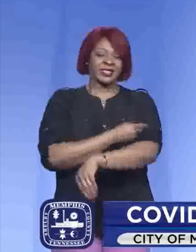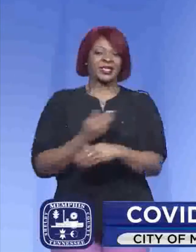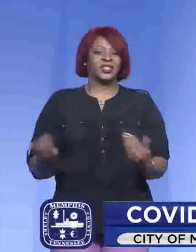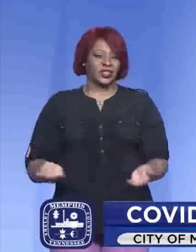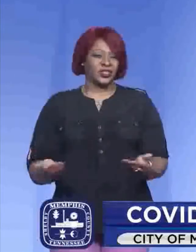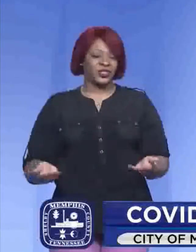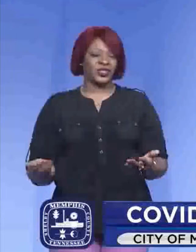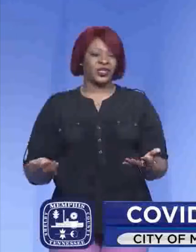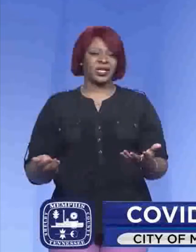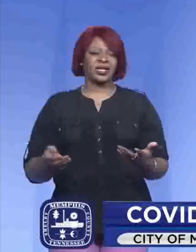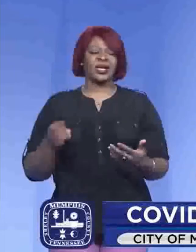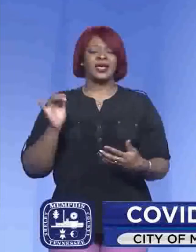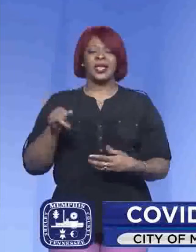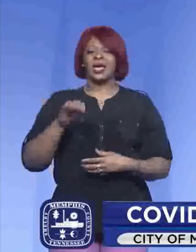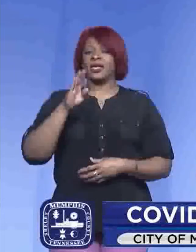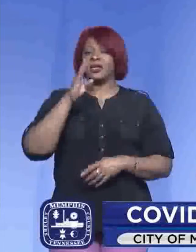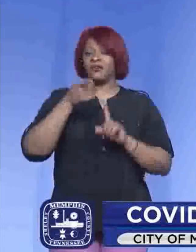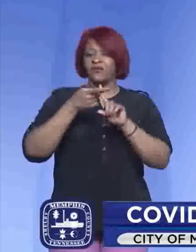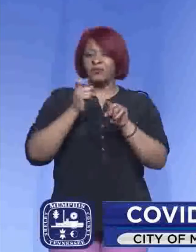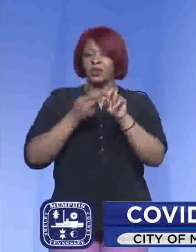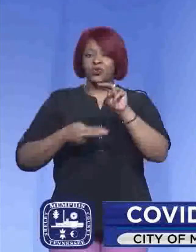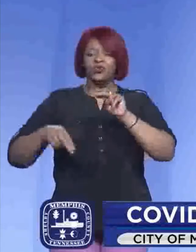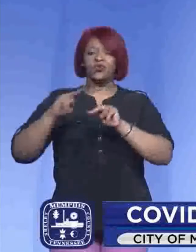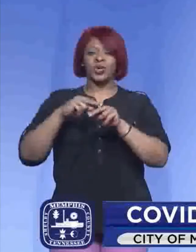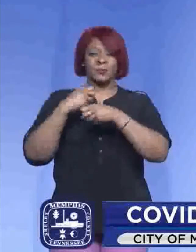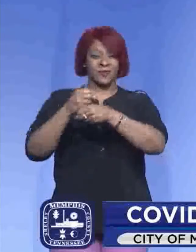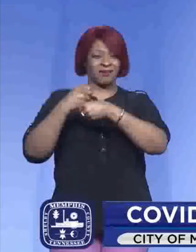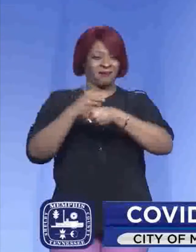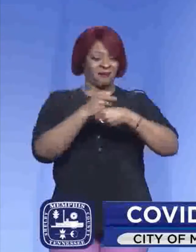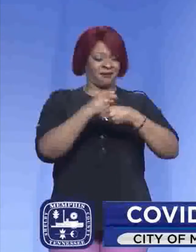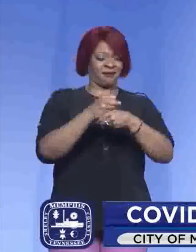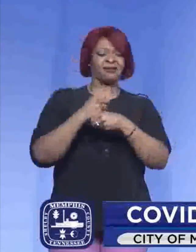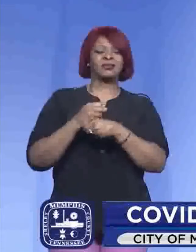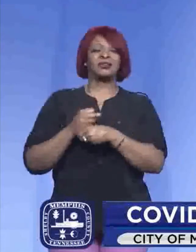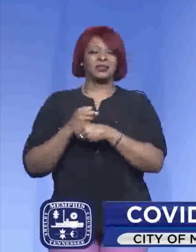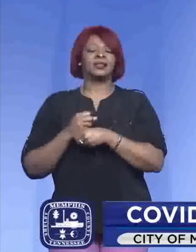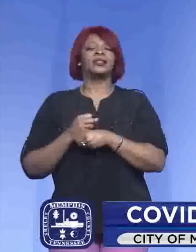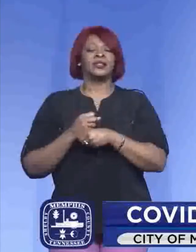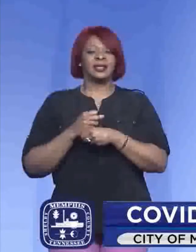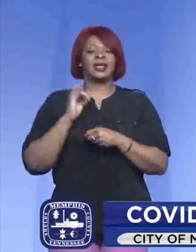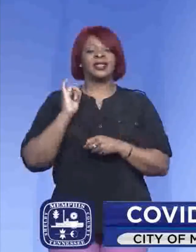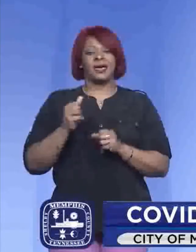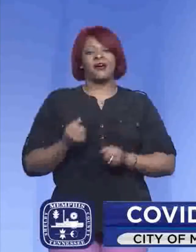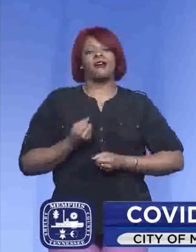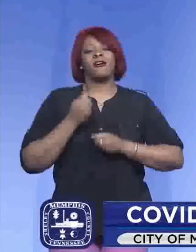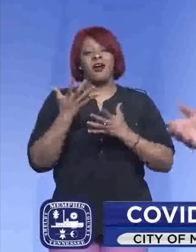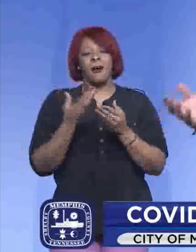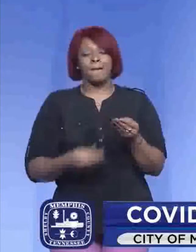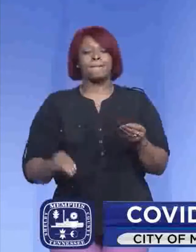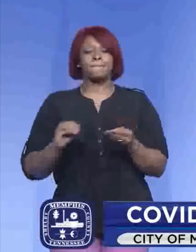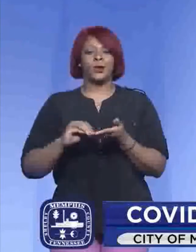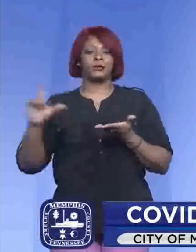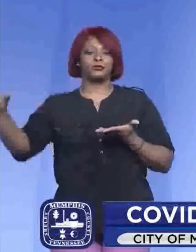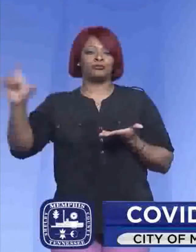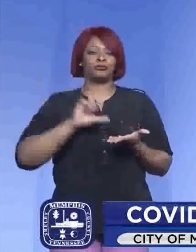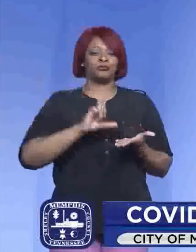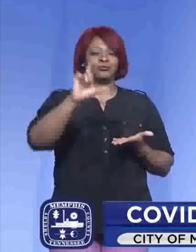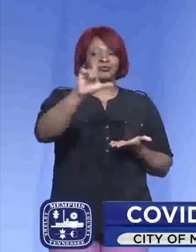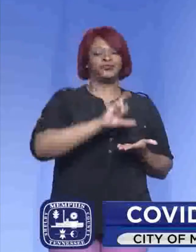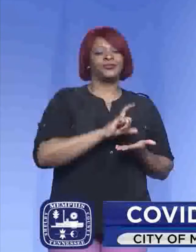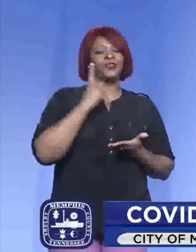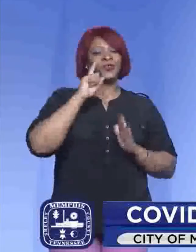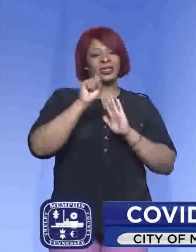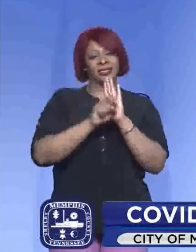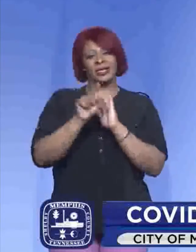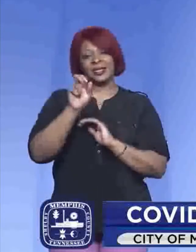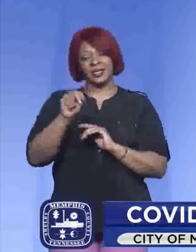But it's a direct result of the increased production, therefore the direct result of increased allocation to the state of